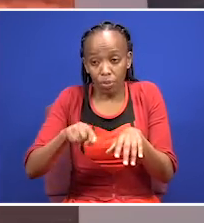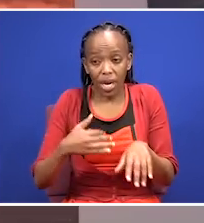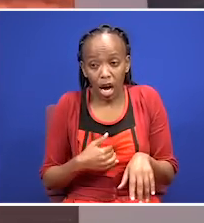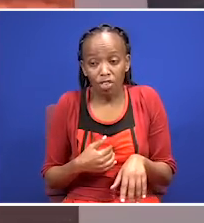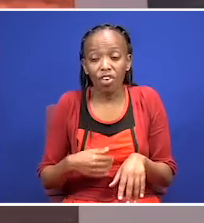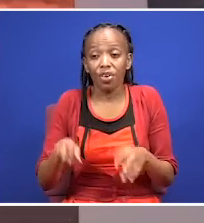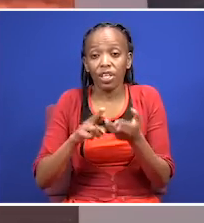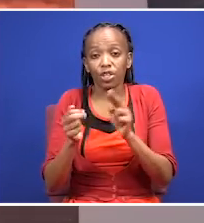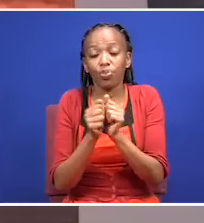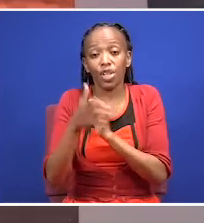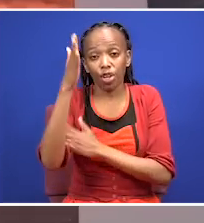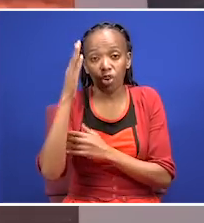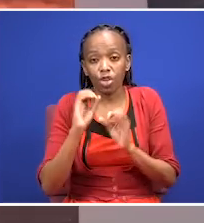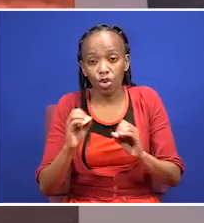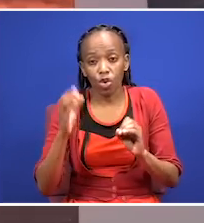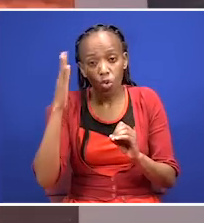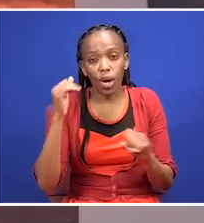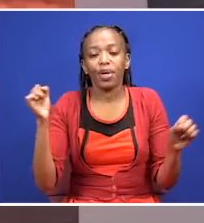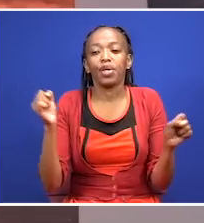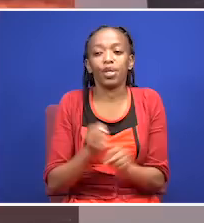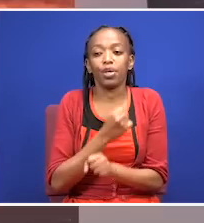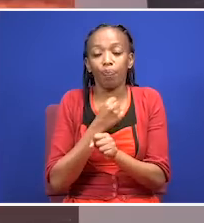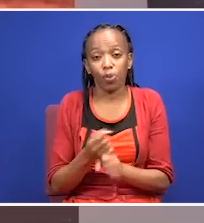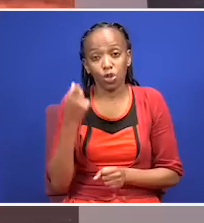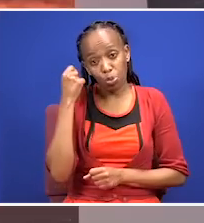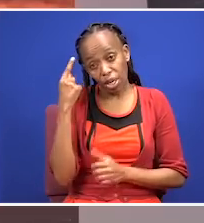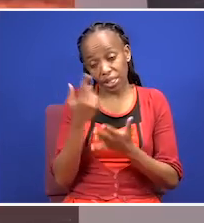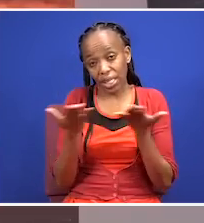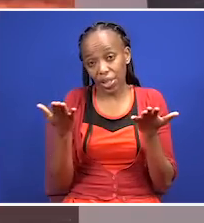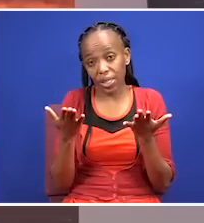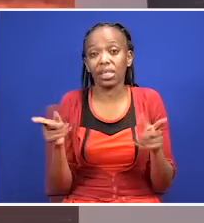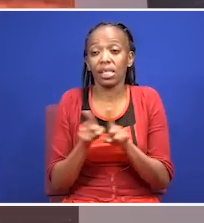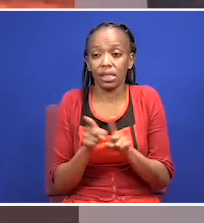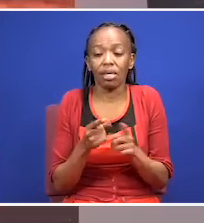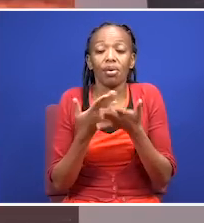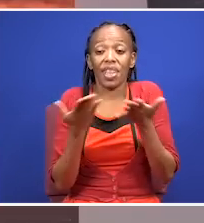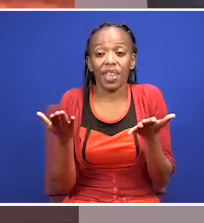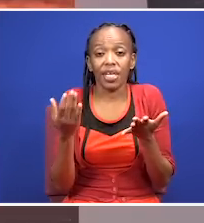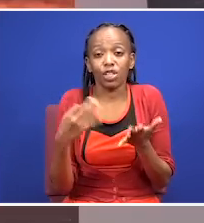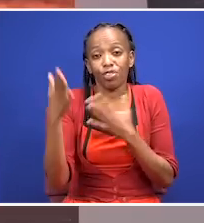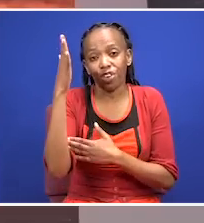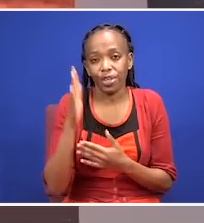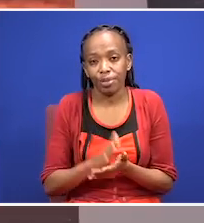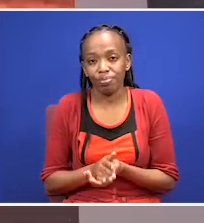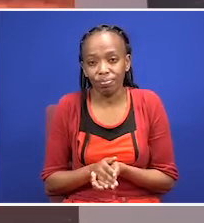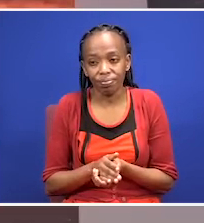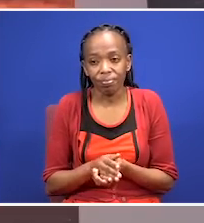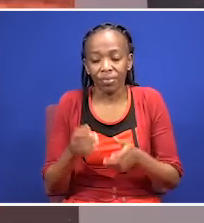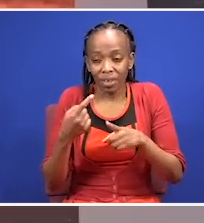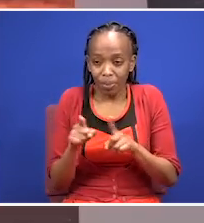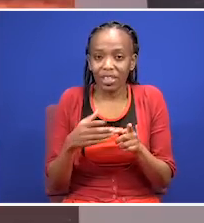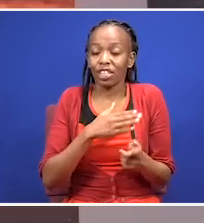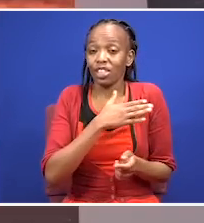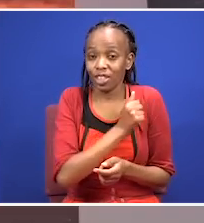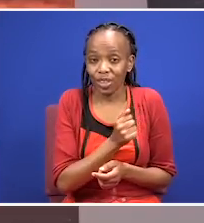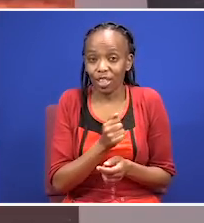relationship with god because we cannot discern things more so the things of god but anyhow